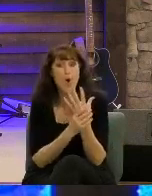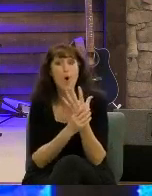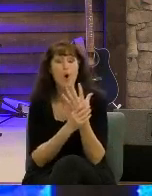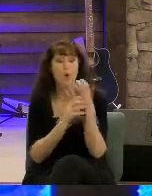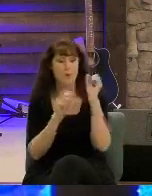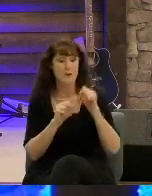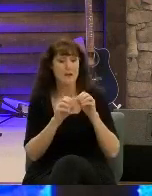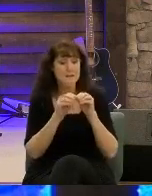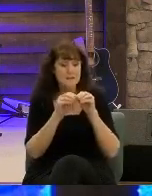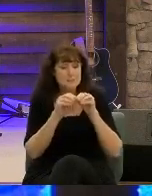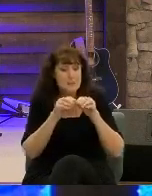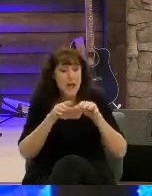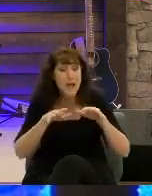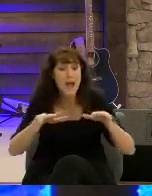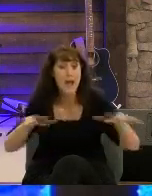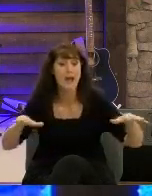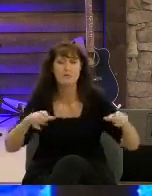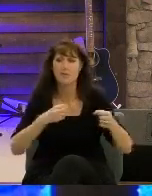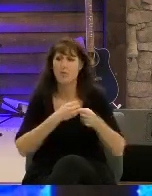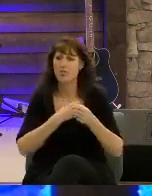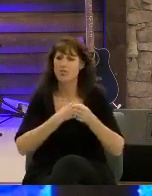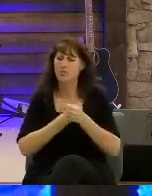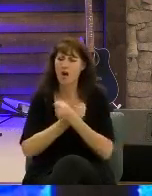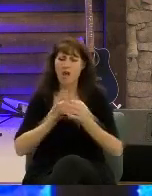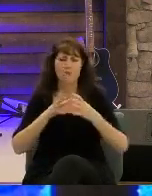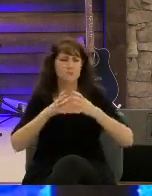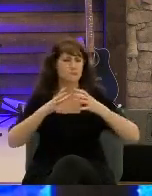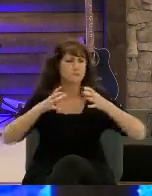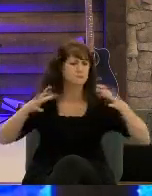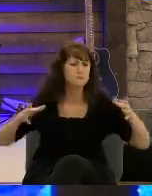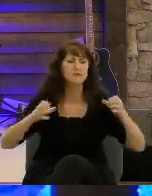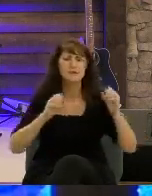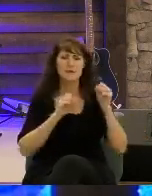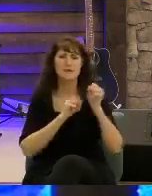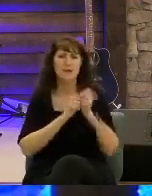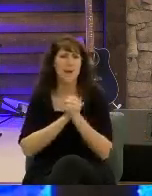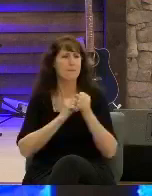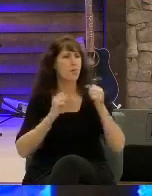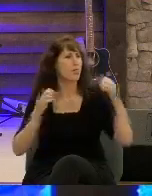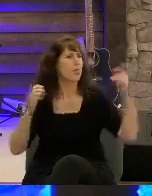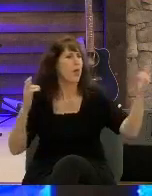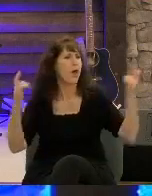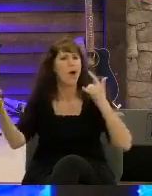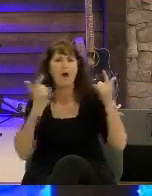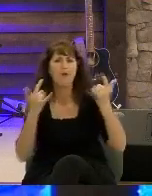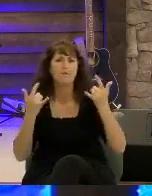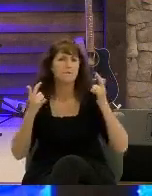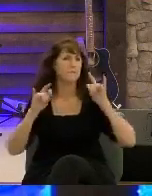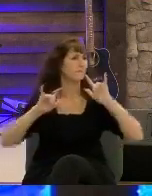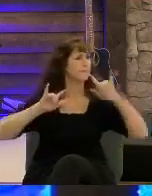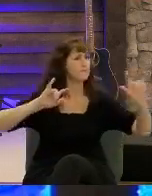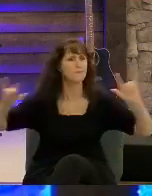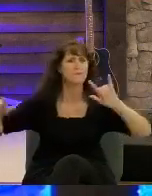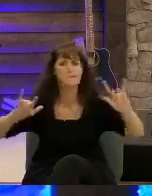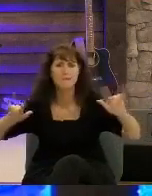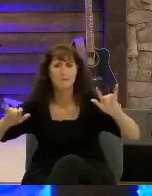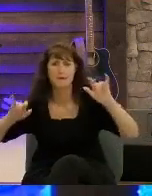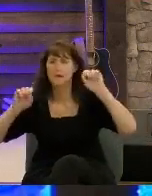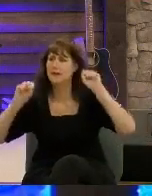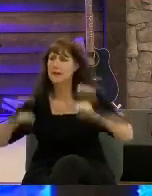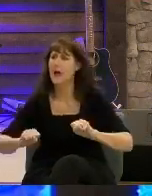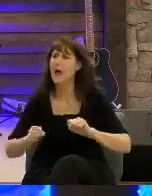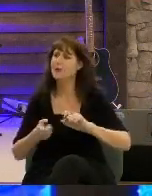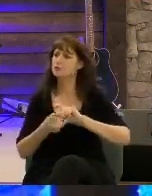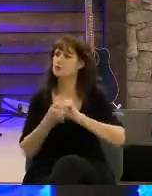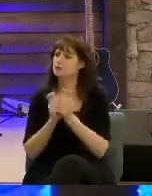expand. We can love more people. We can be loved by more people, right? We can change. We are